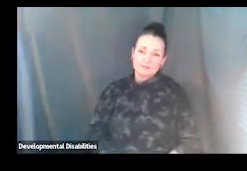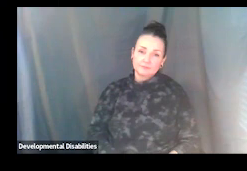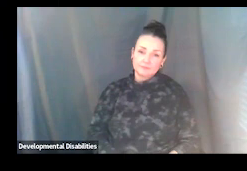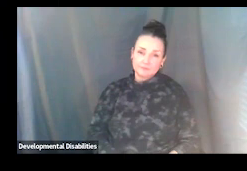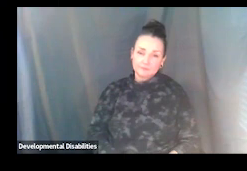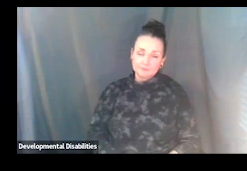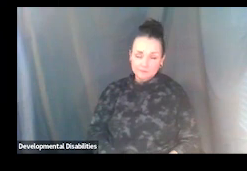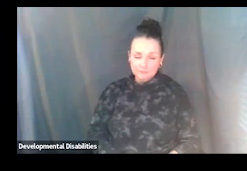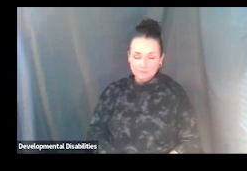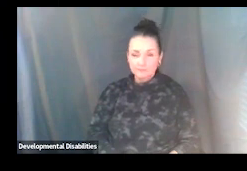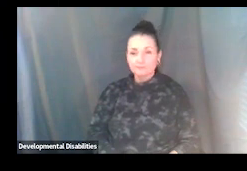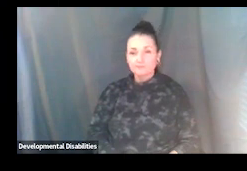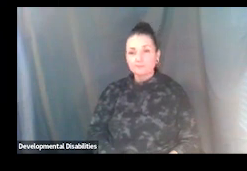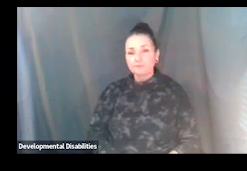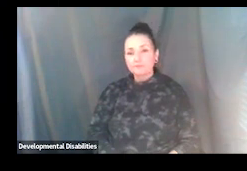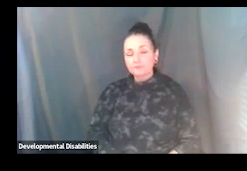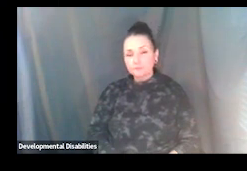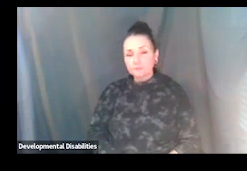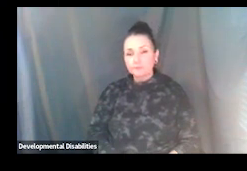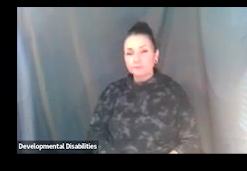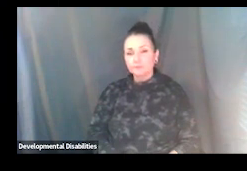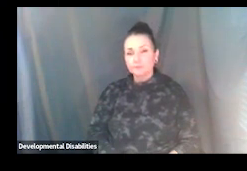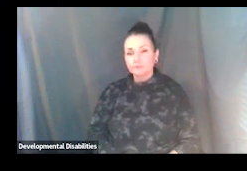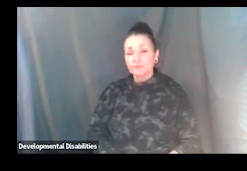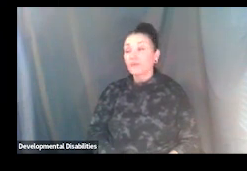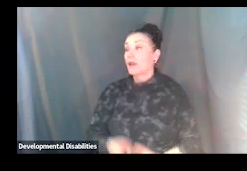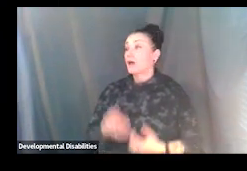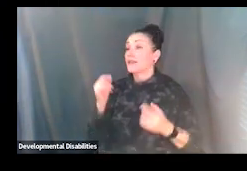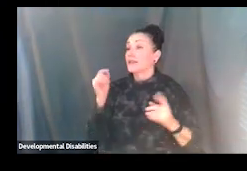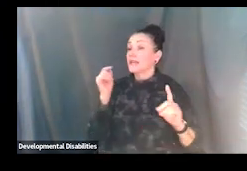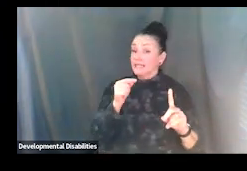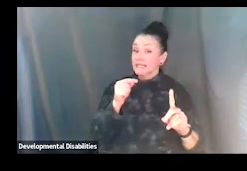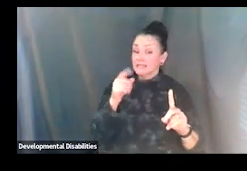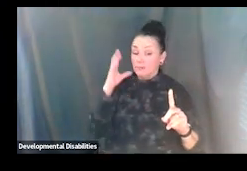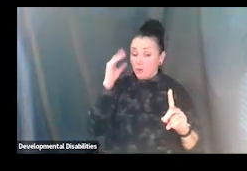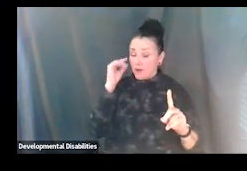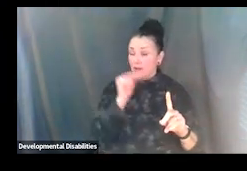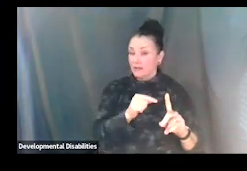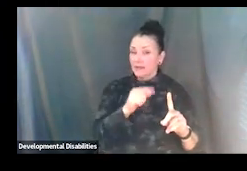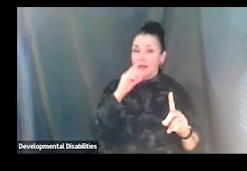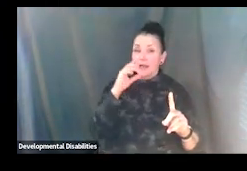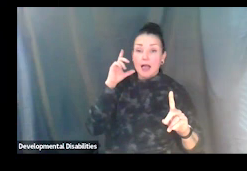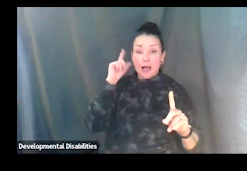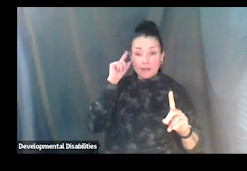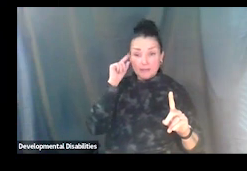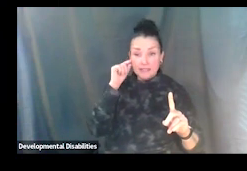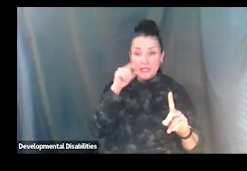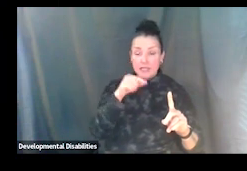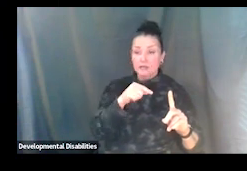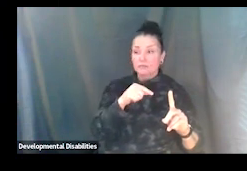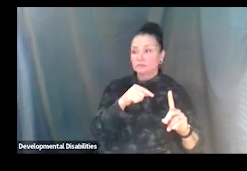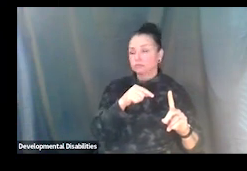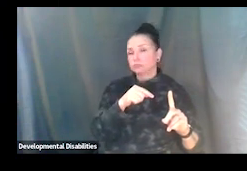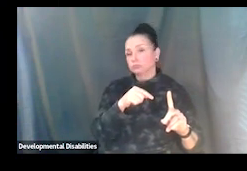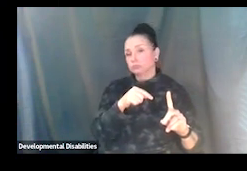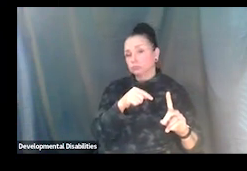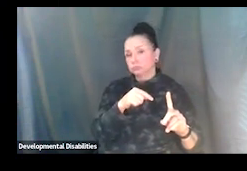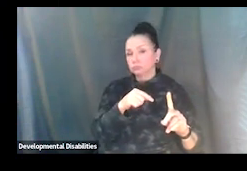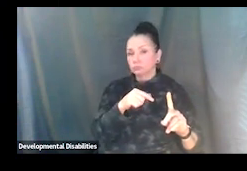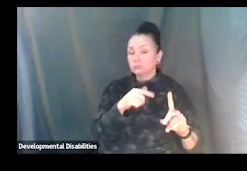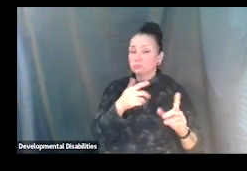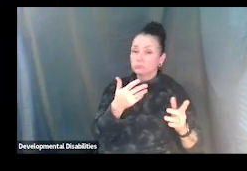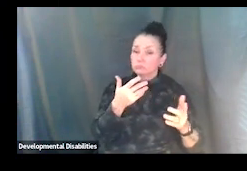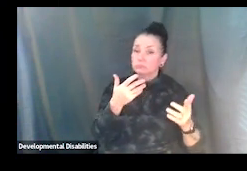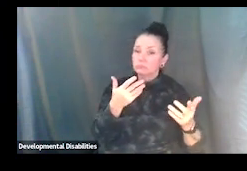developed epilepsy and has been really difficult to treat, but his aggression has gone through the roof, and his parents are saying, his parents haven't been able to go out for dinner. Obviously